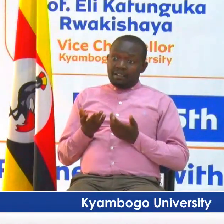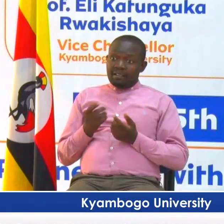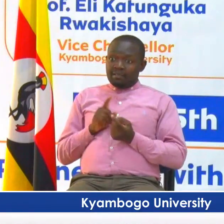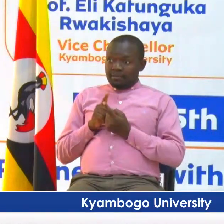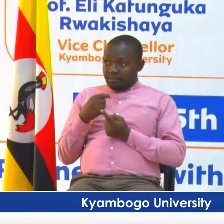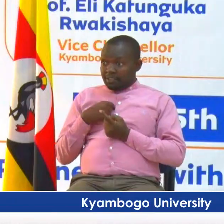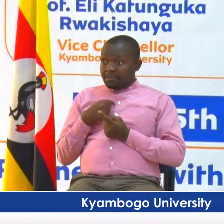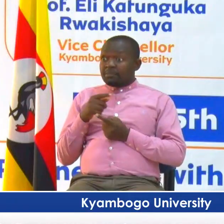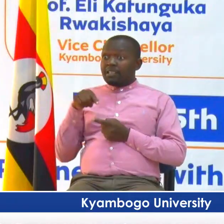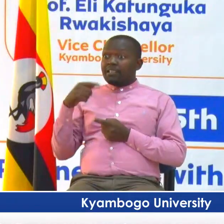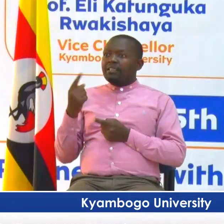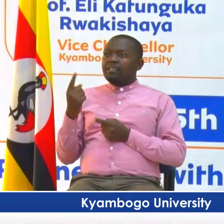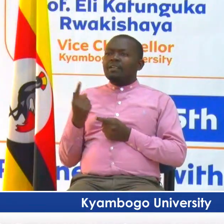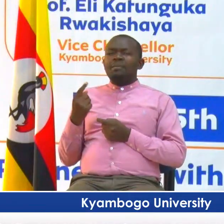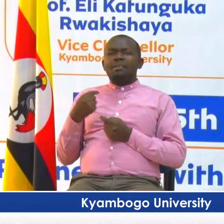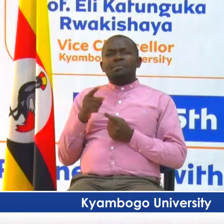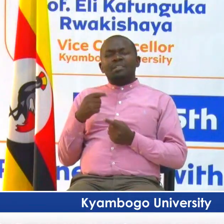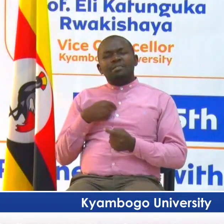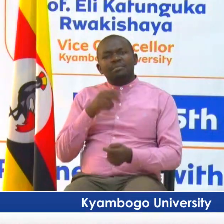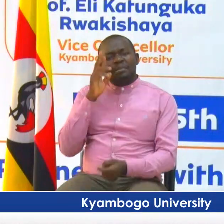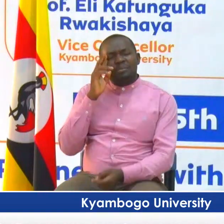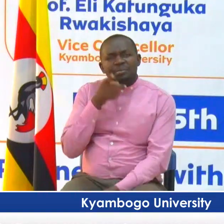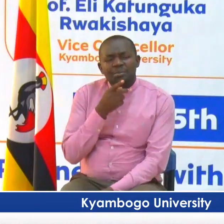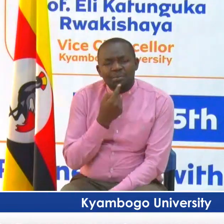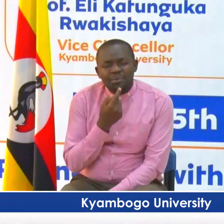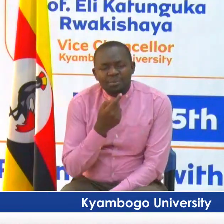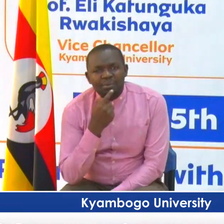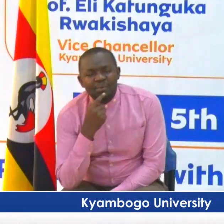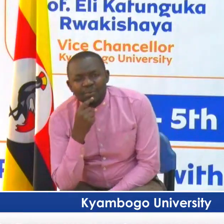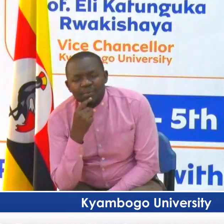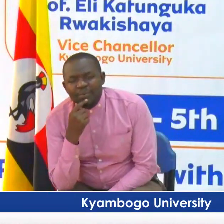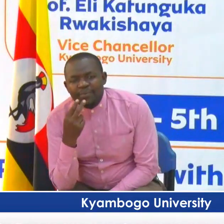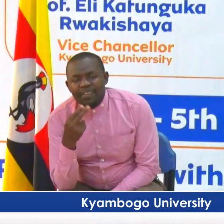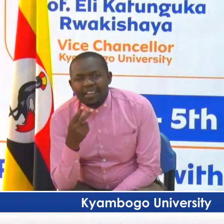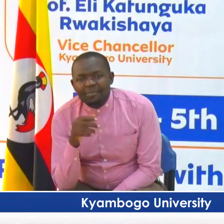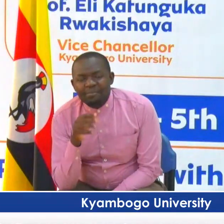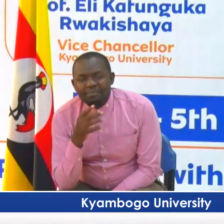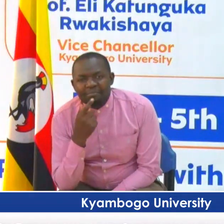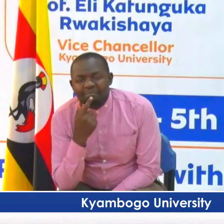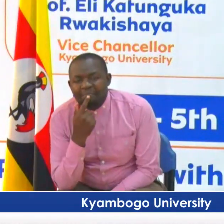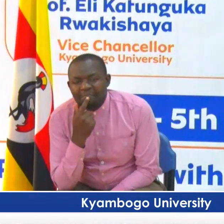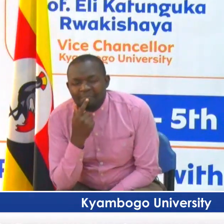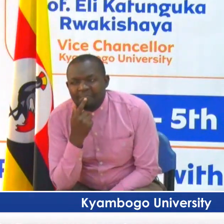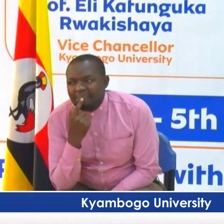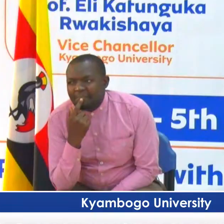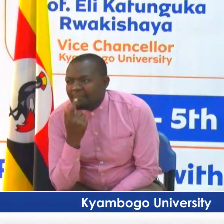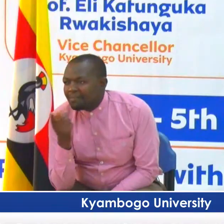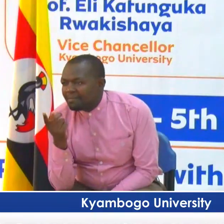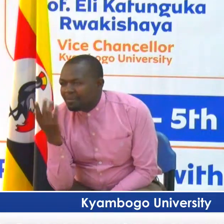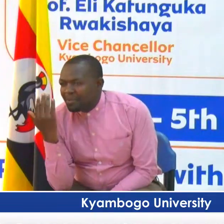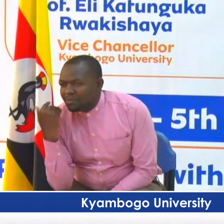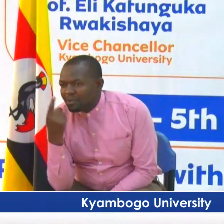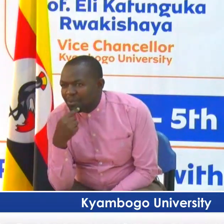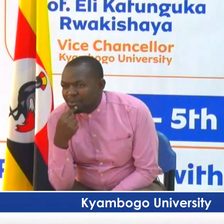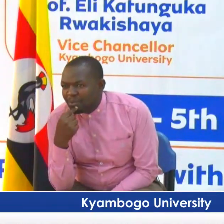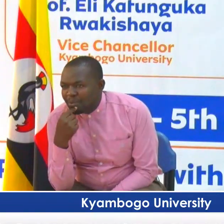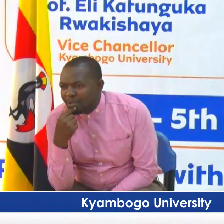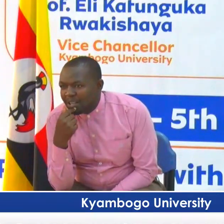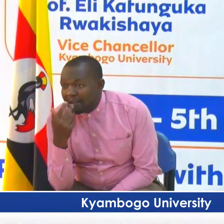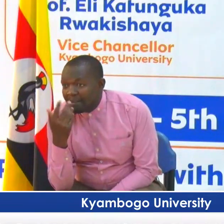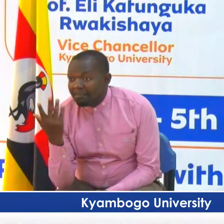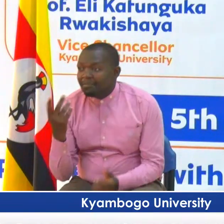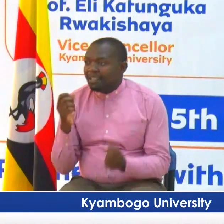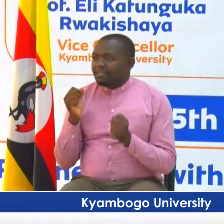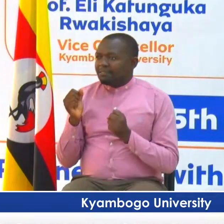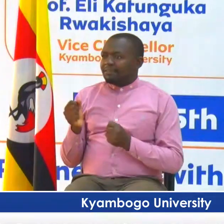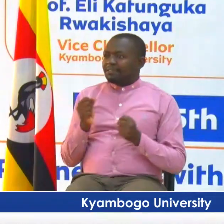me, they come, but I say, I can't remember you, I can't remember your name, who were you? You